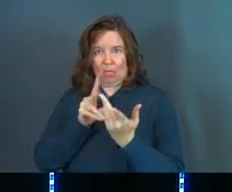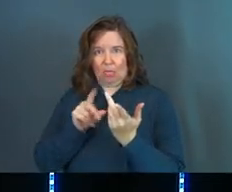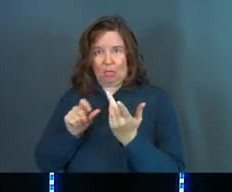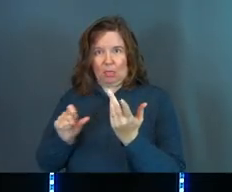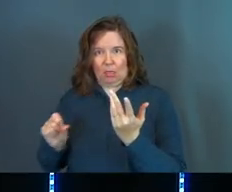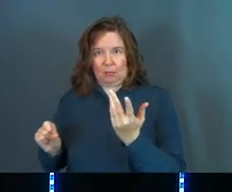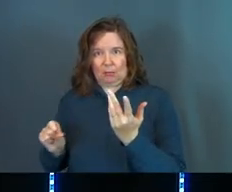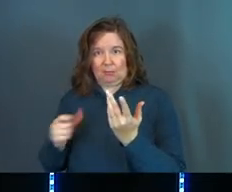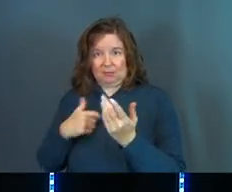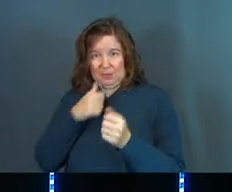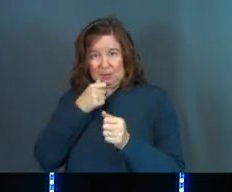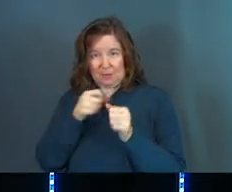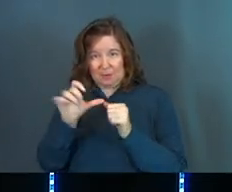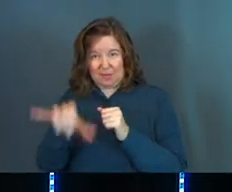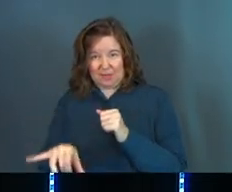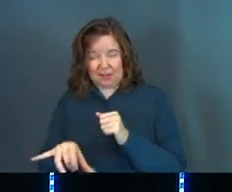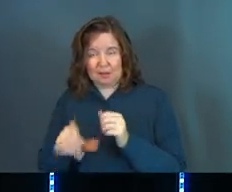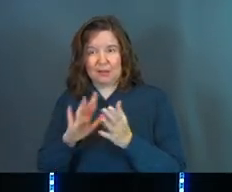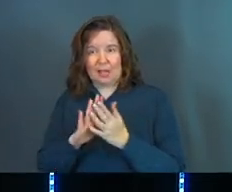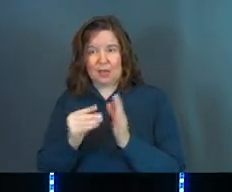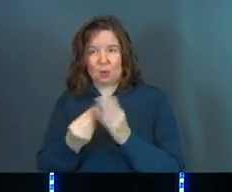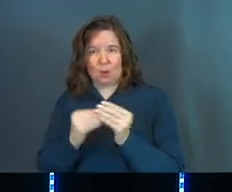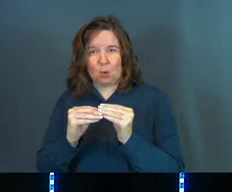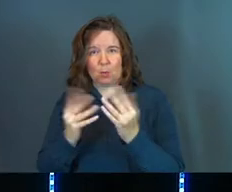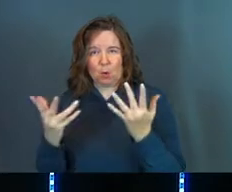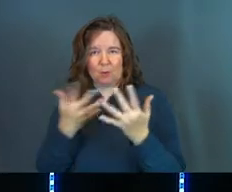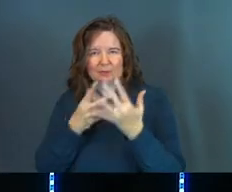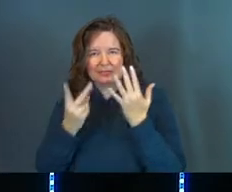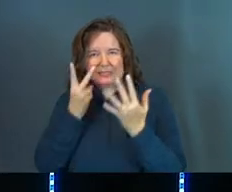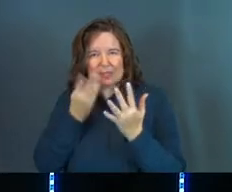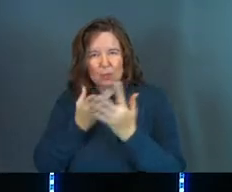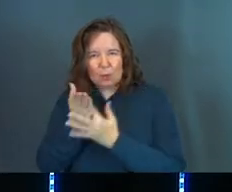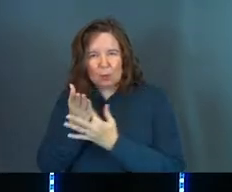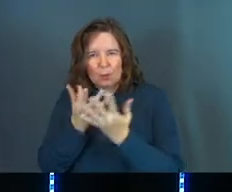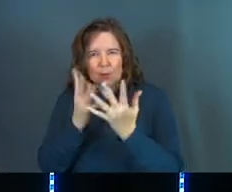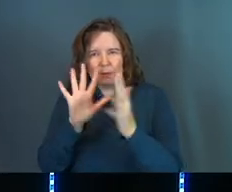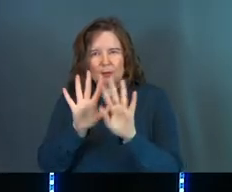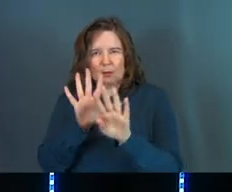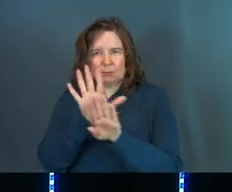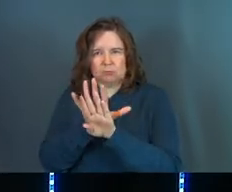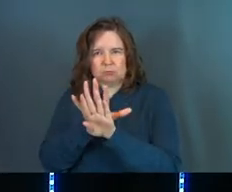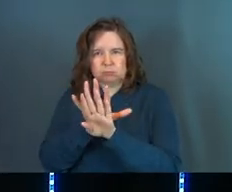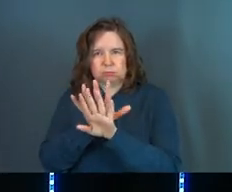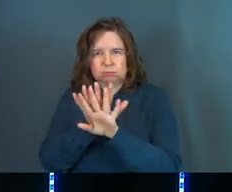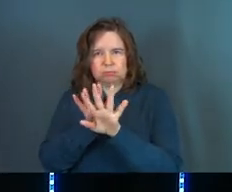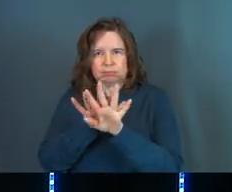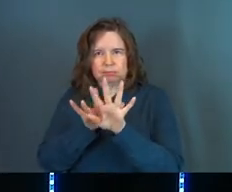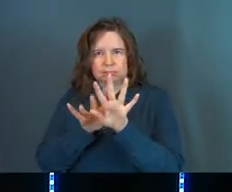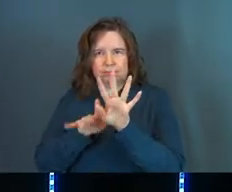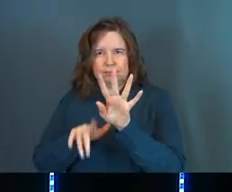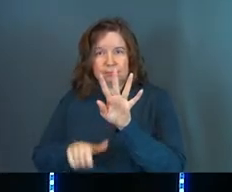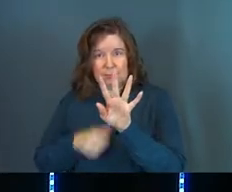here, they kind of fade out. They kind of grow more and more transparent, like, little bit by little bit by little bit.